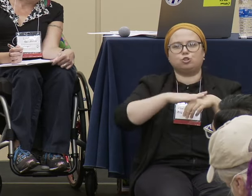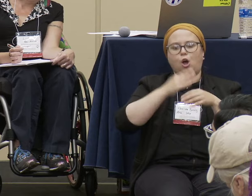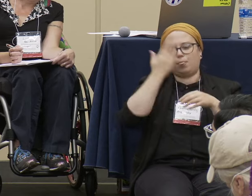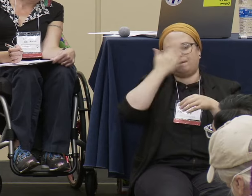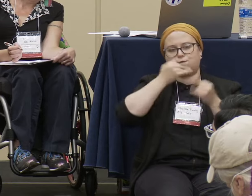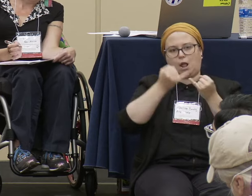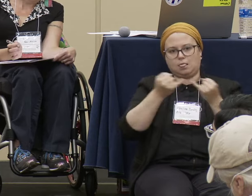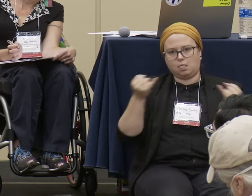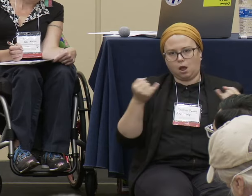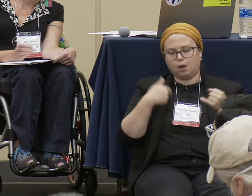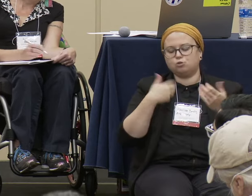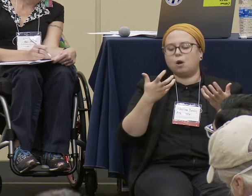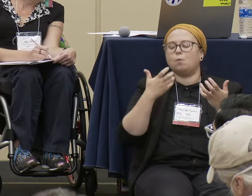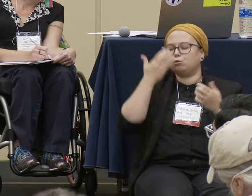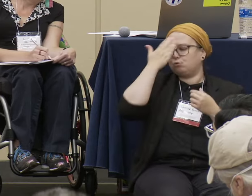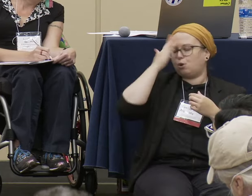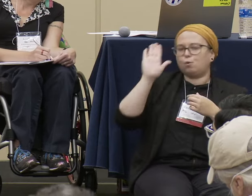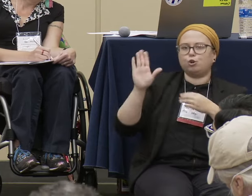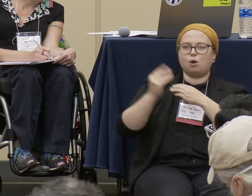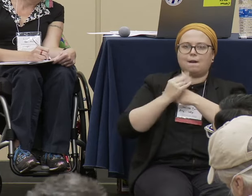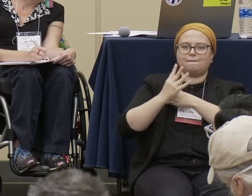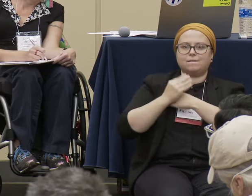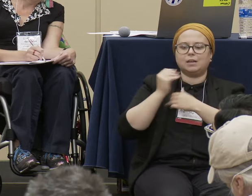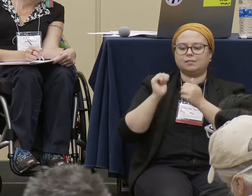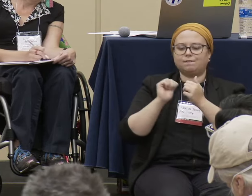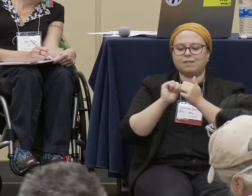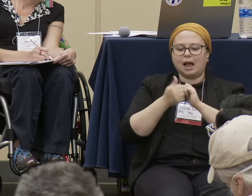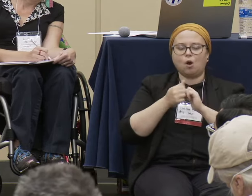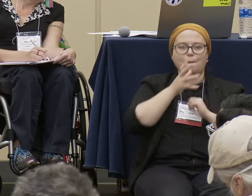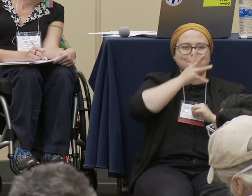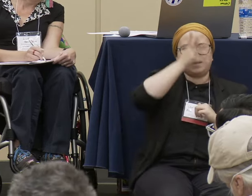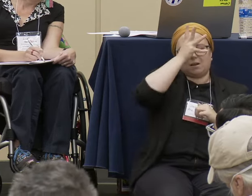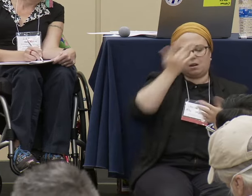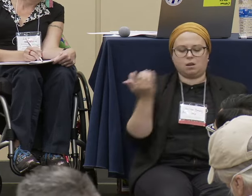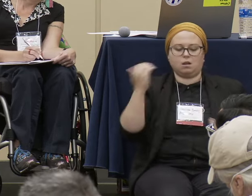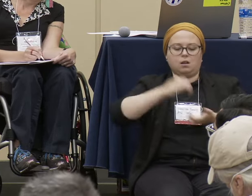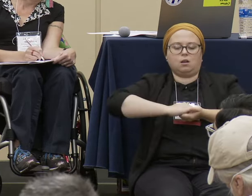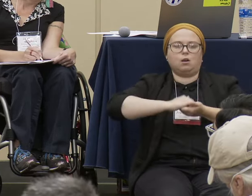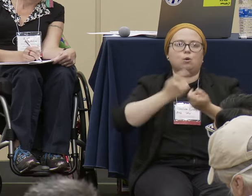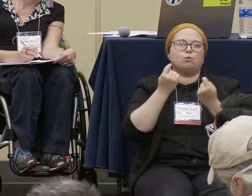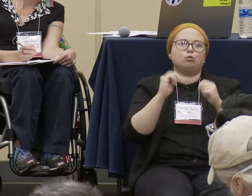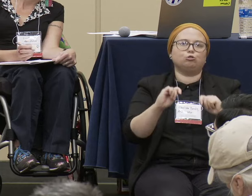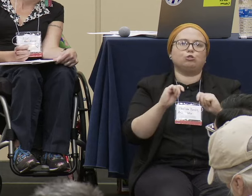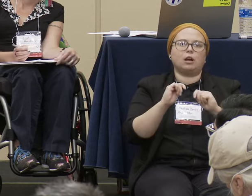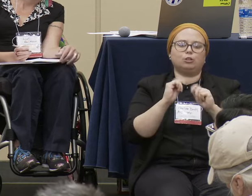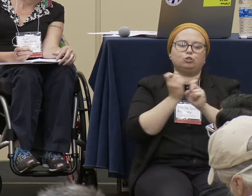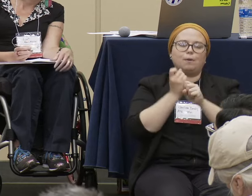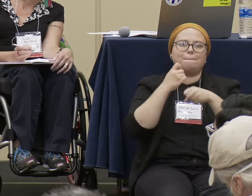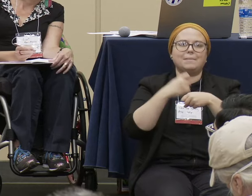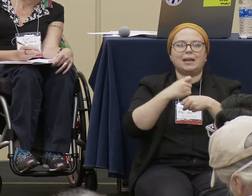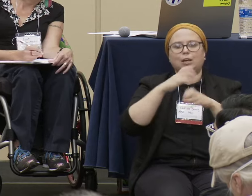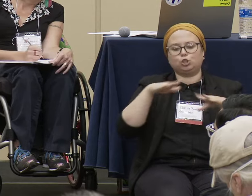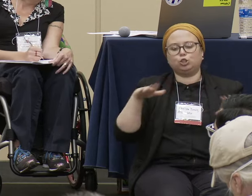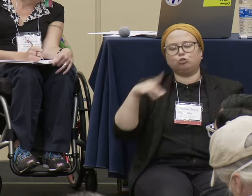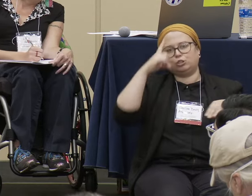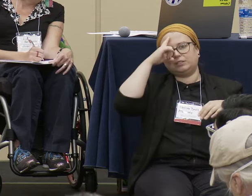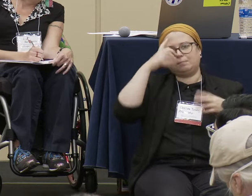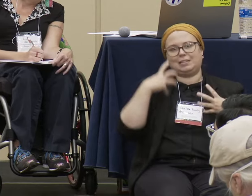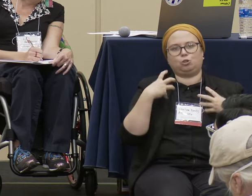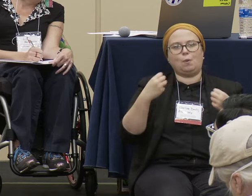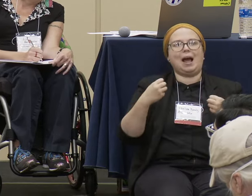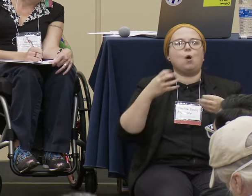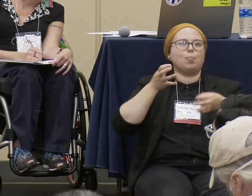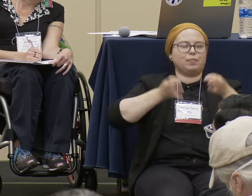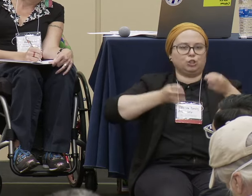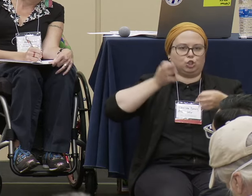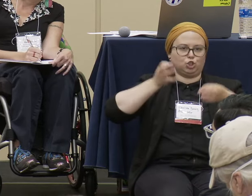advice about how to coalition with parents. We're trying to build a children's mental health justice framework for exactly these issues, and I just wanted to